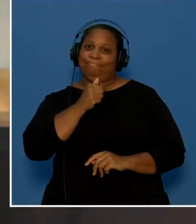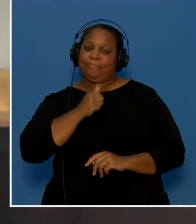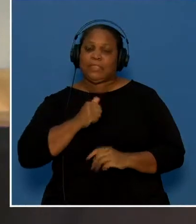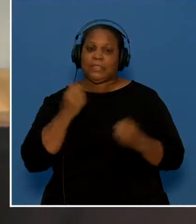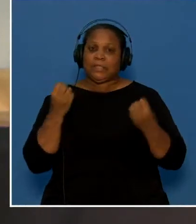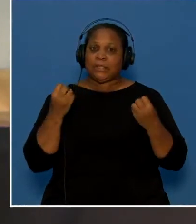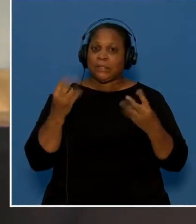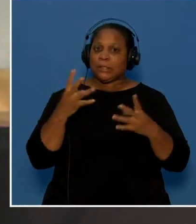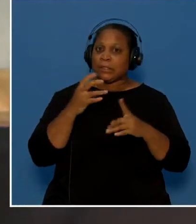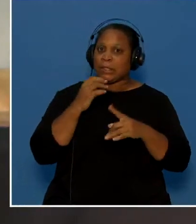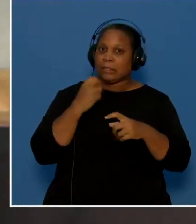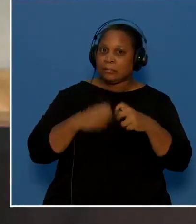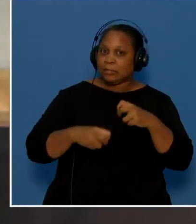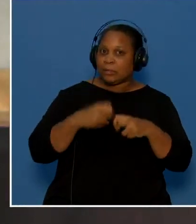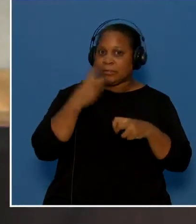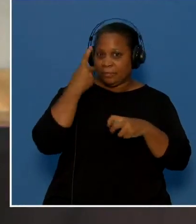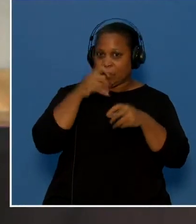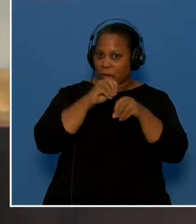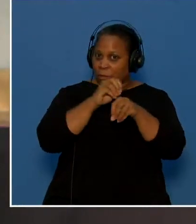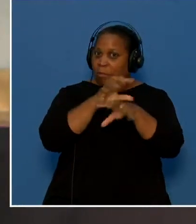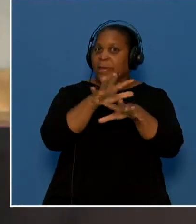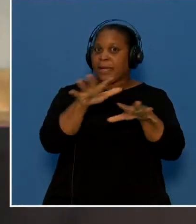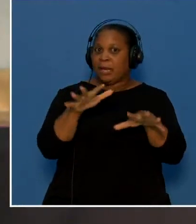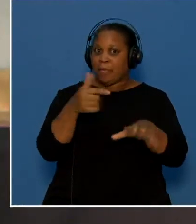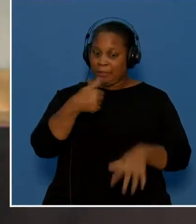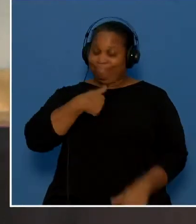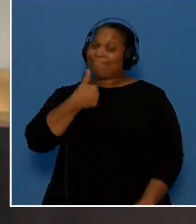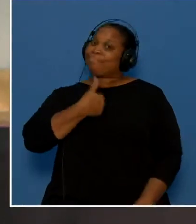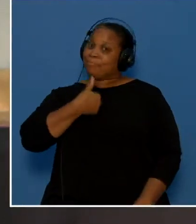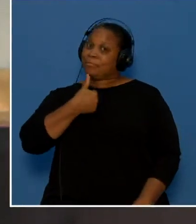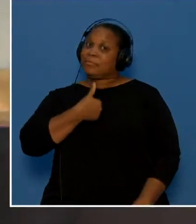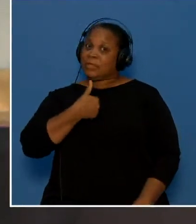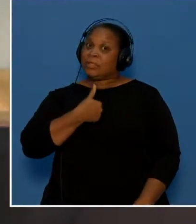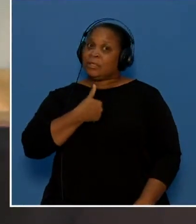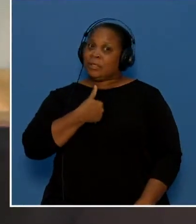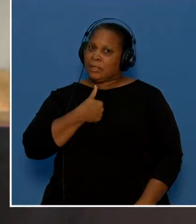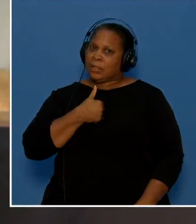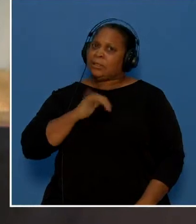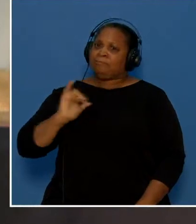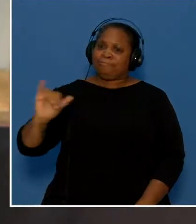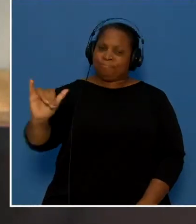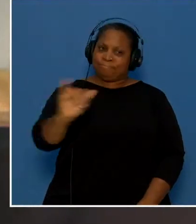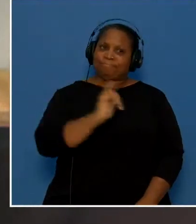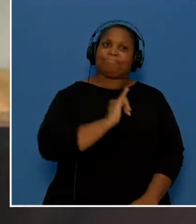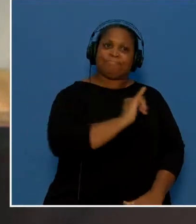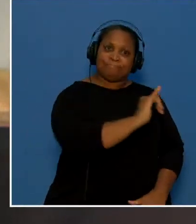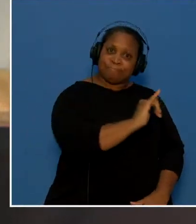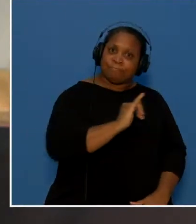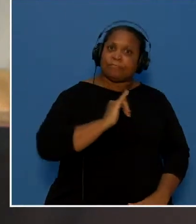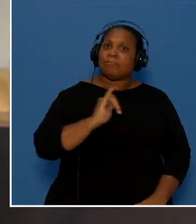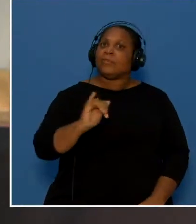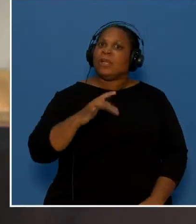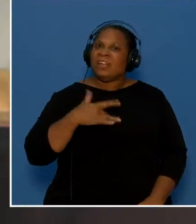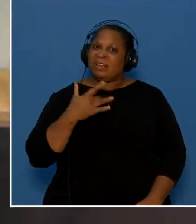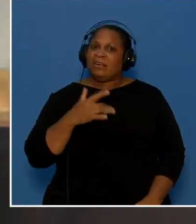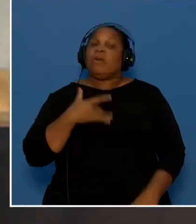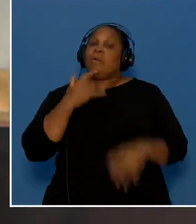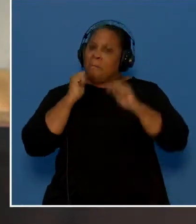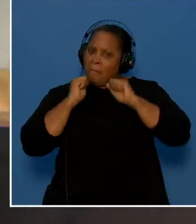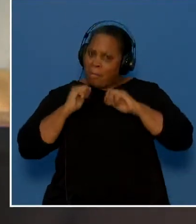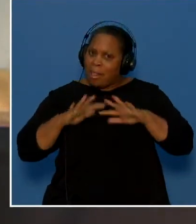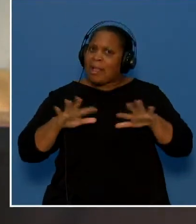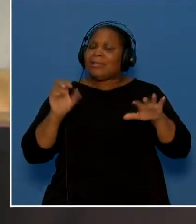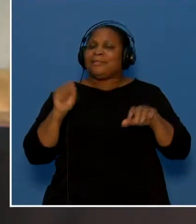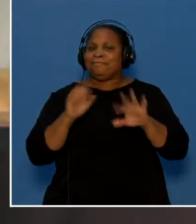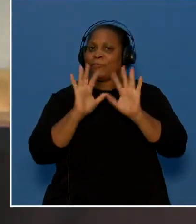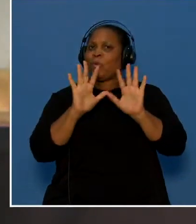the issues concerning the pandemic. I myself personally, as well as I'm sure many other Bermudians, still feel very, very blessed that we have